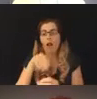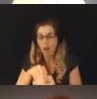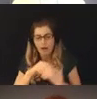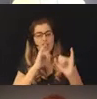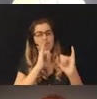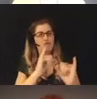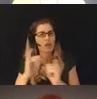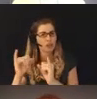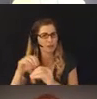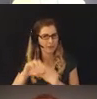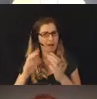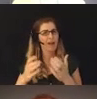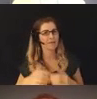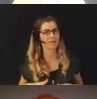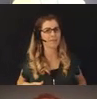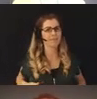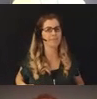within classrooms.